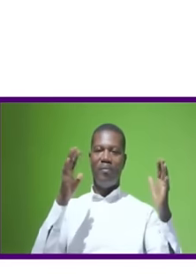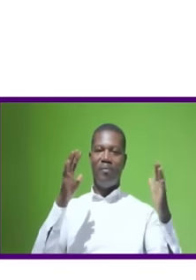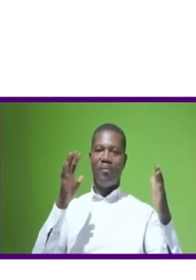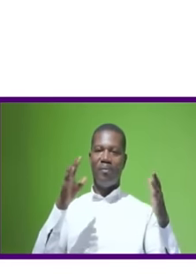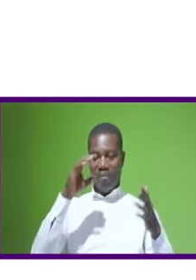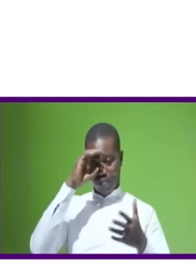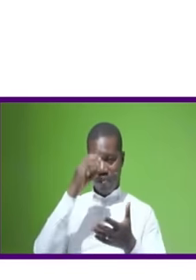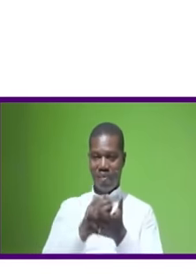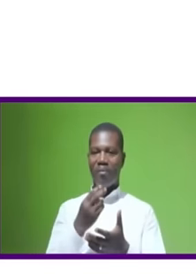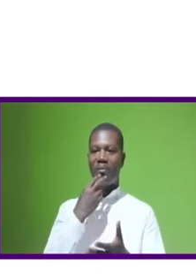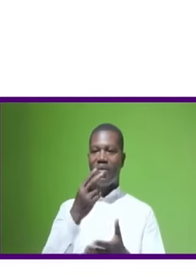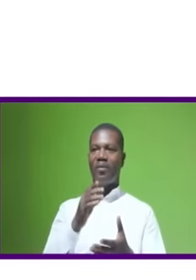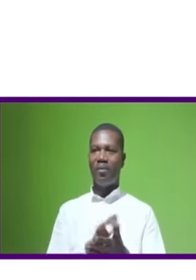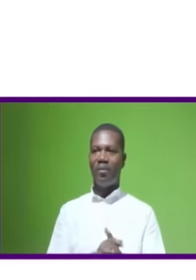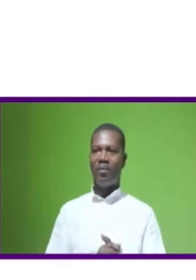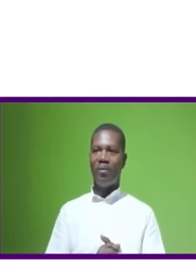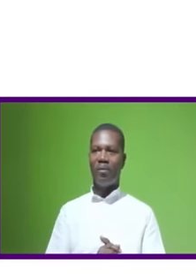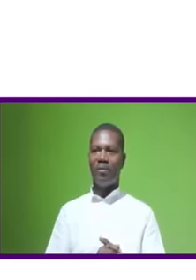Yes.